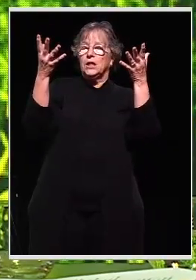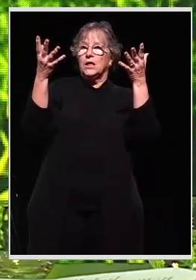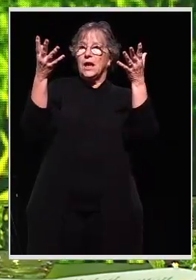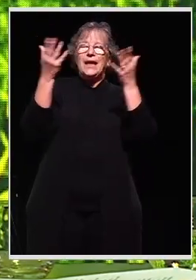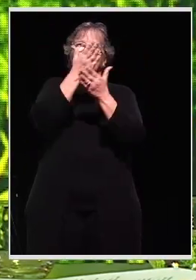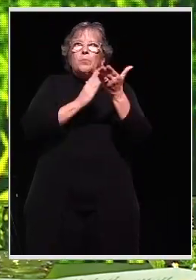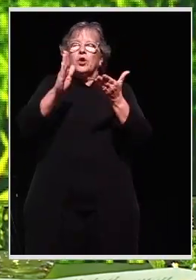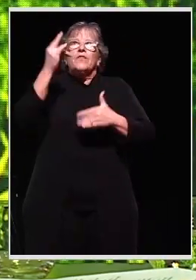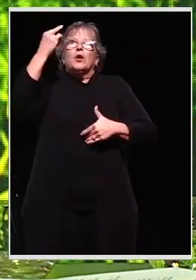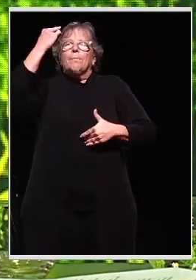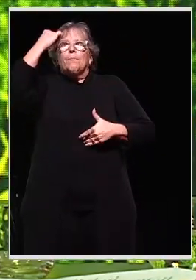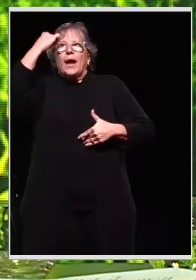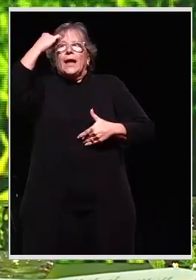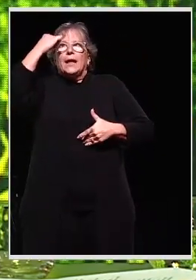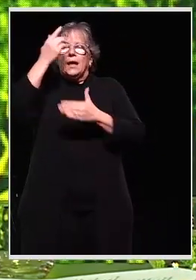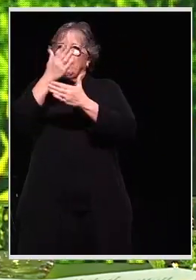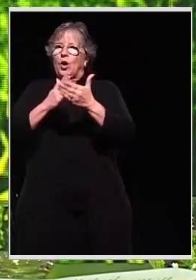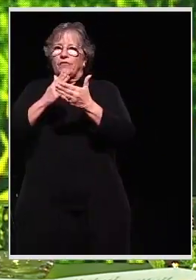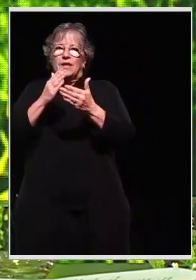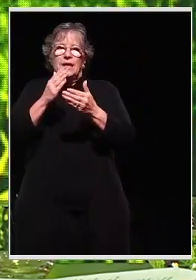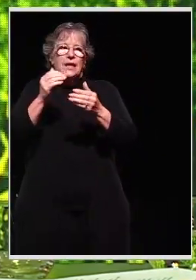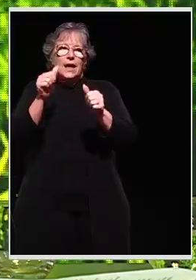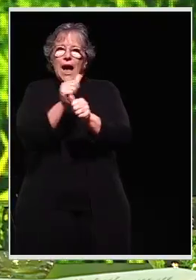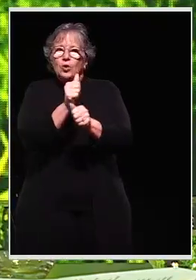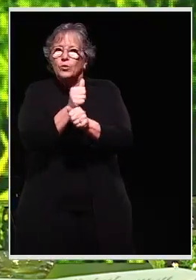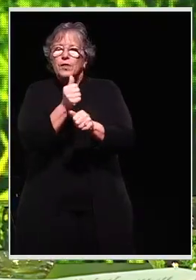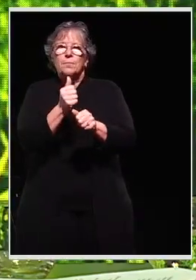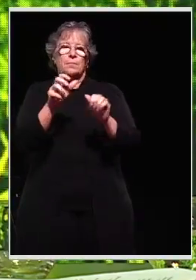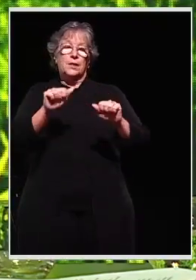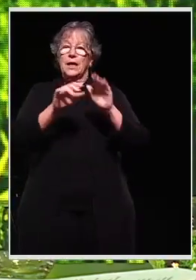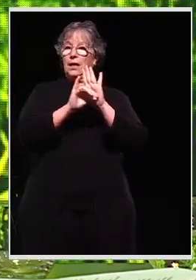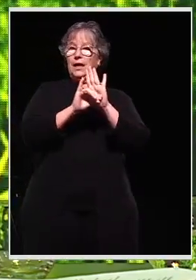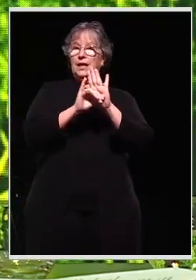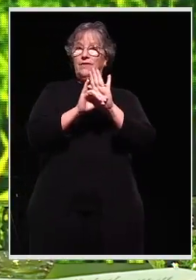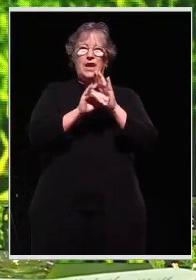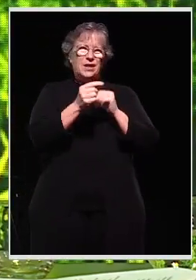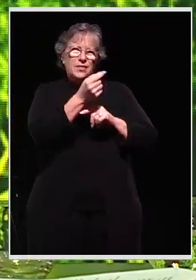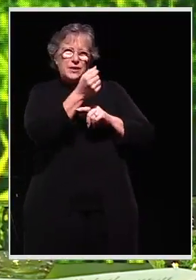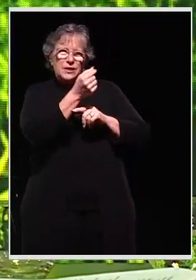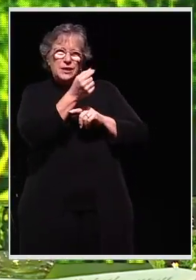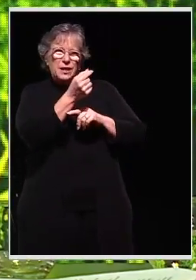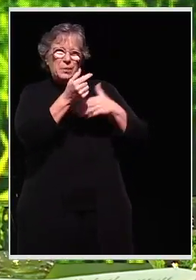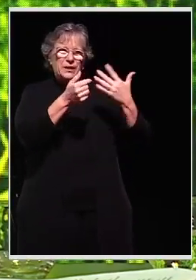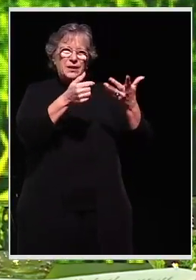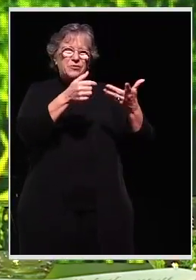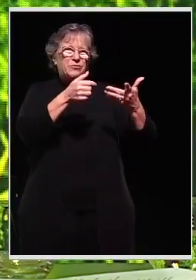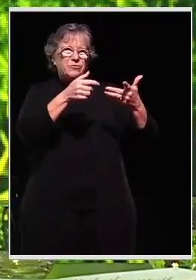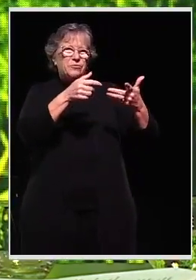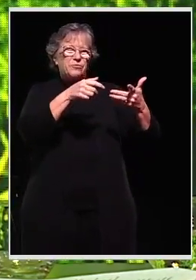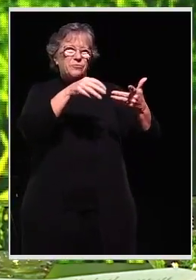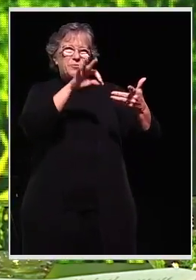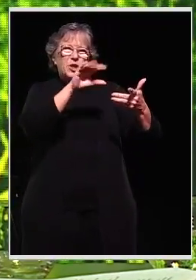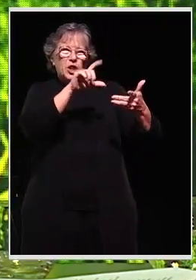their brain, which is then built into an algorithm. And so they can identify, okay, there's a little bit of chlorosis on this plant, or